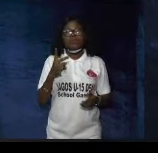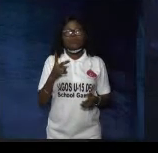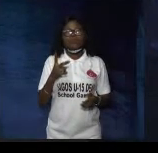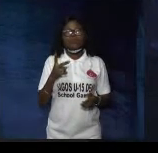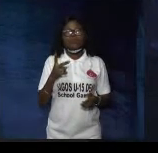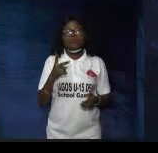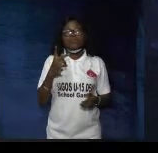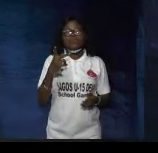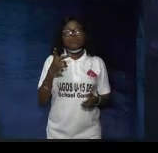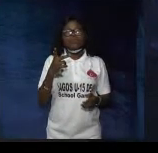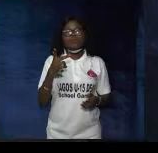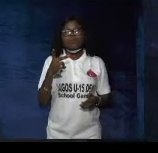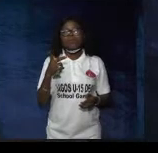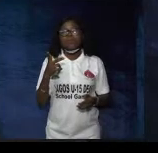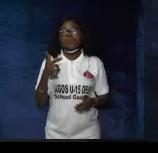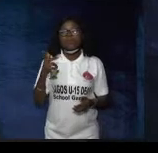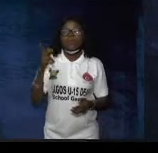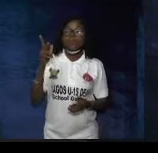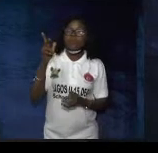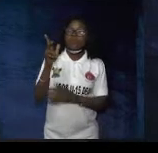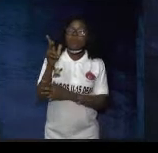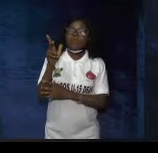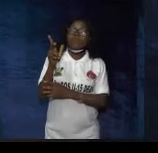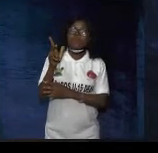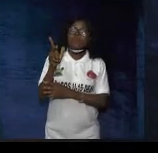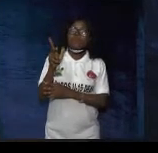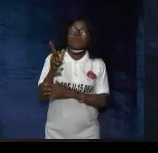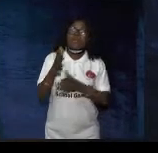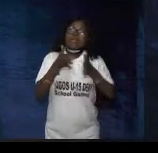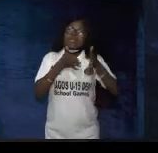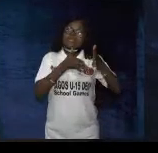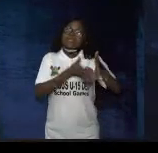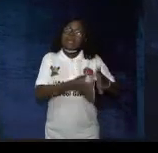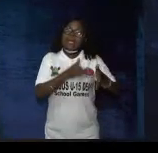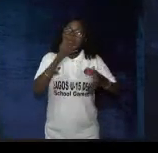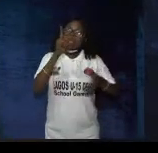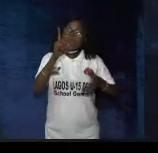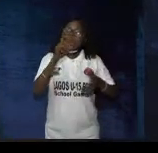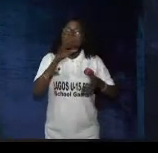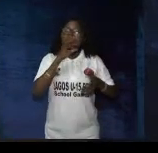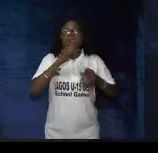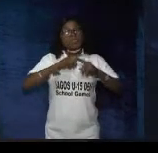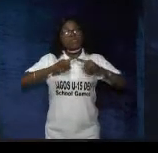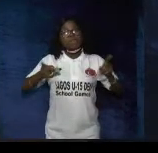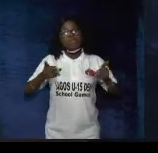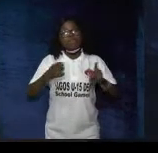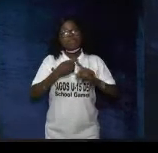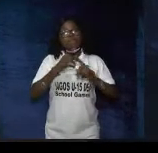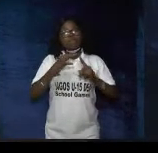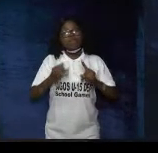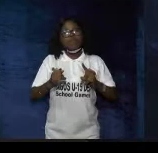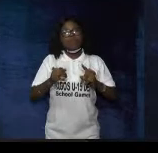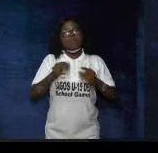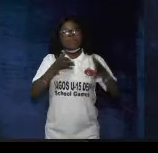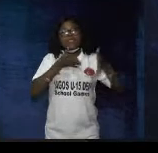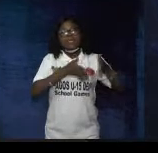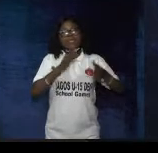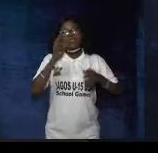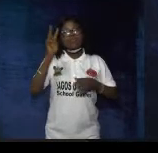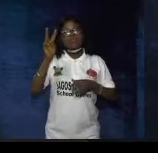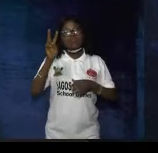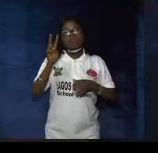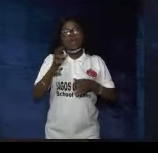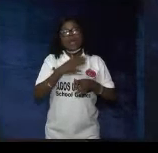1, 2, 3. Side 1 is not equal to side 2. You can see that side 2 is